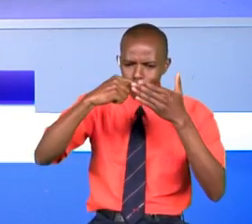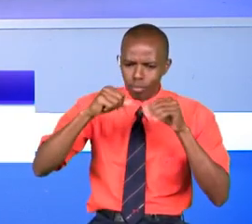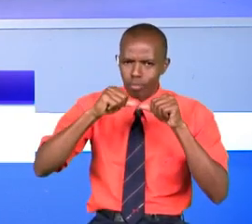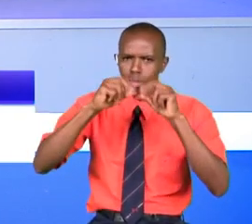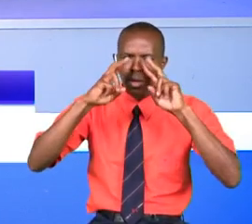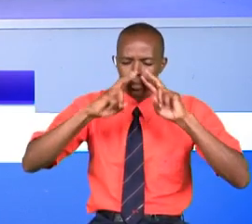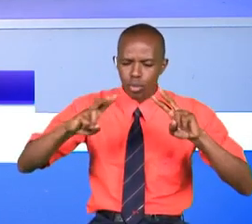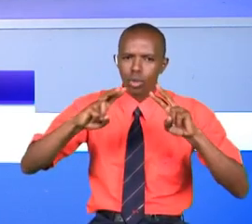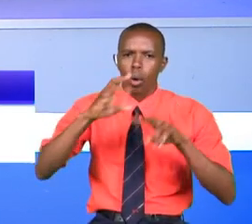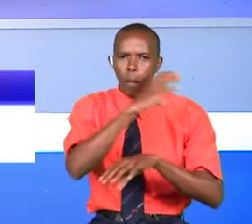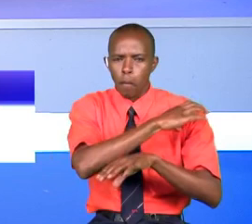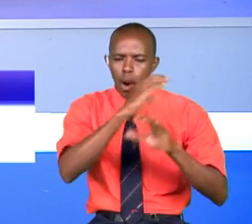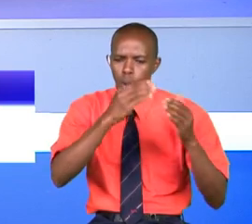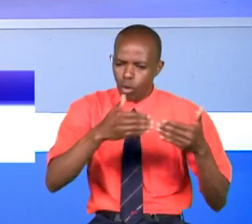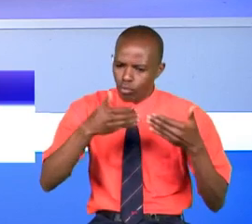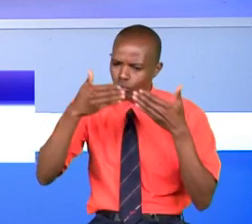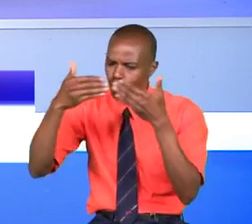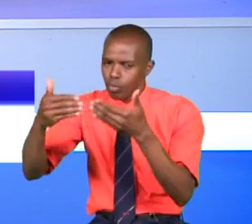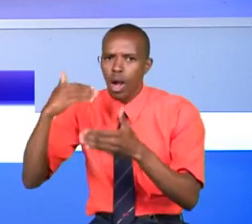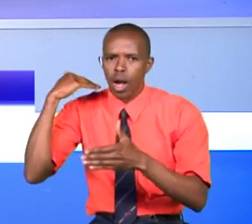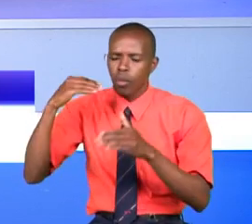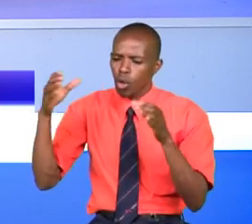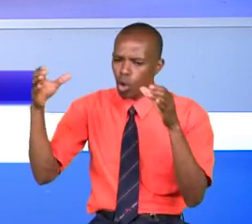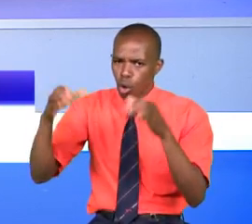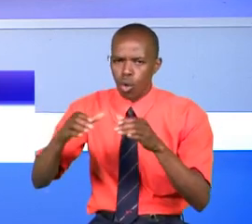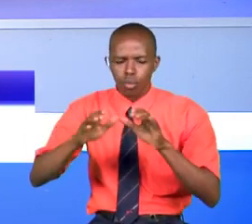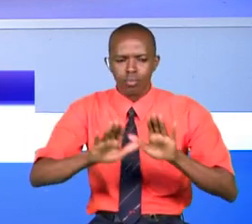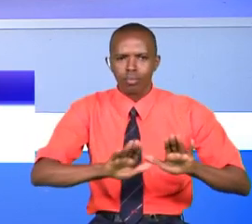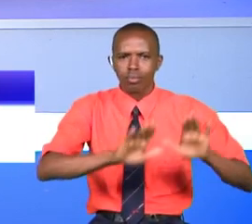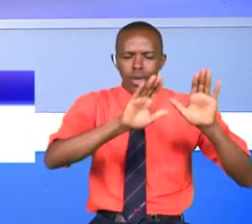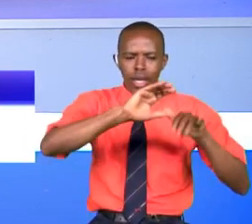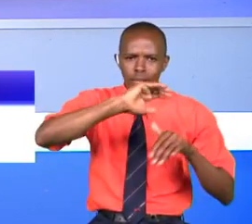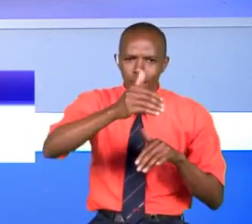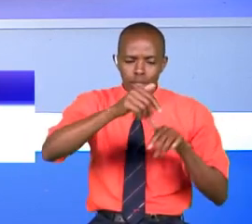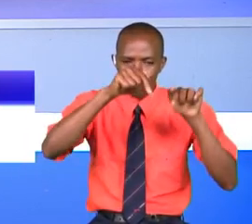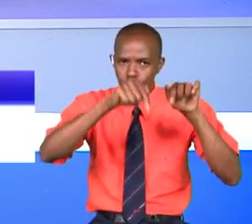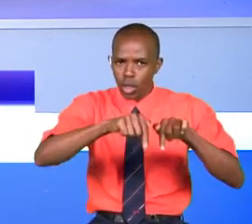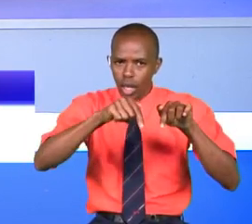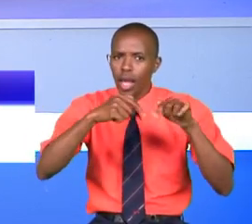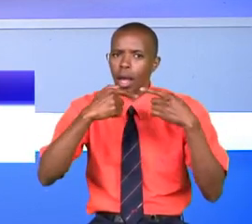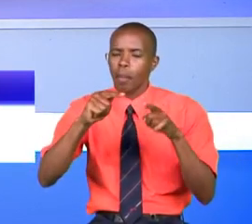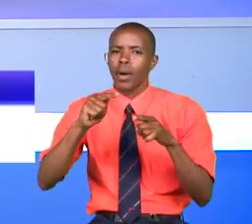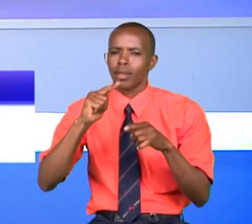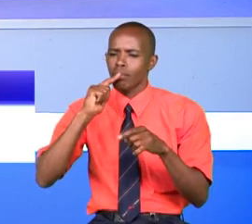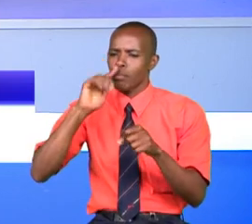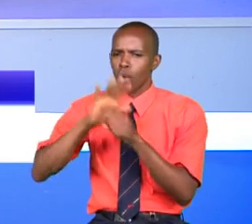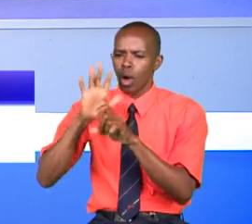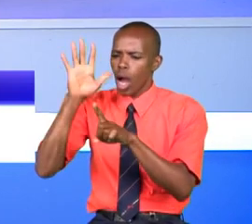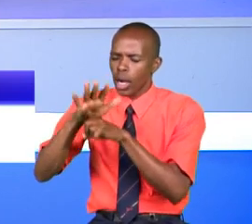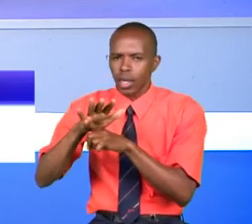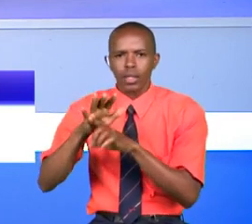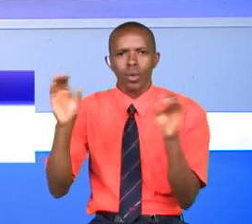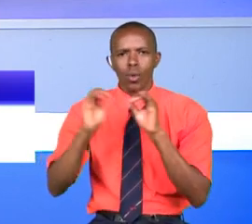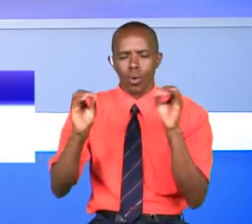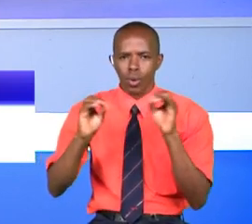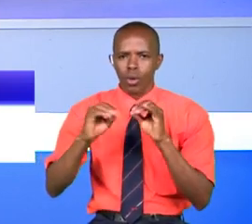peaceful transfer of power. Taliban troops have surrounded Afghanistan's seat of power today, but promised not to attack as handover